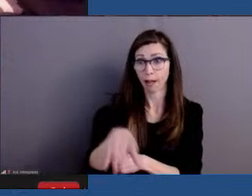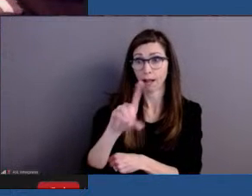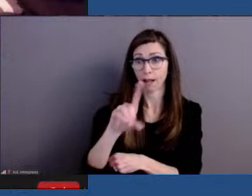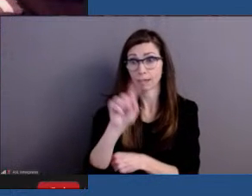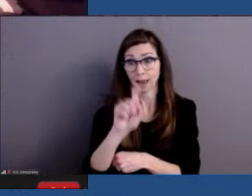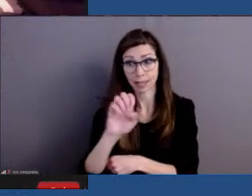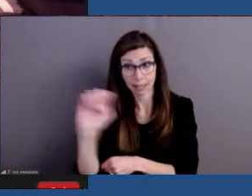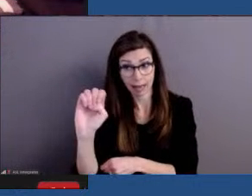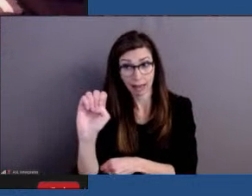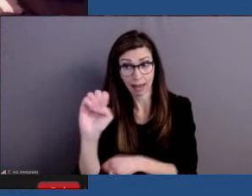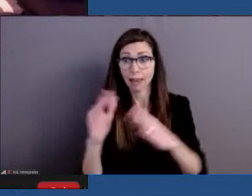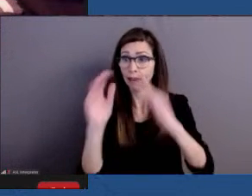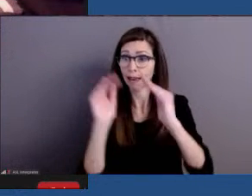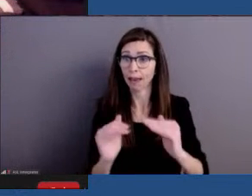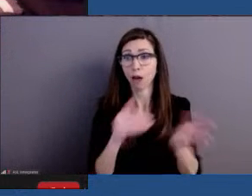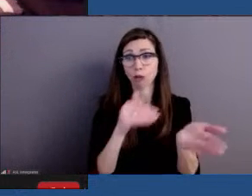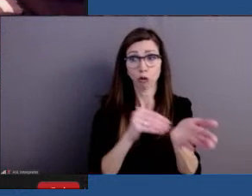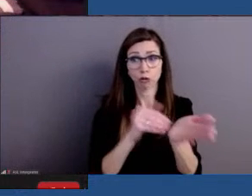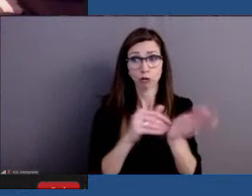Dr. Holly Ellingwood,